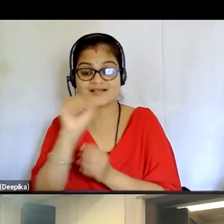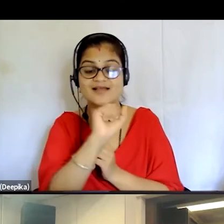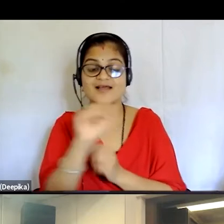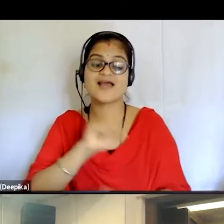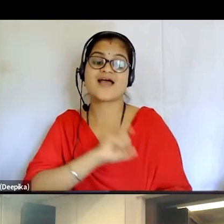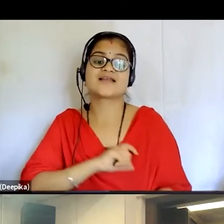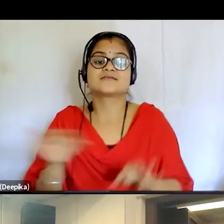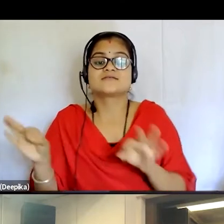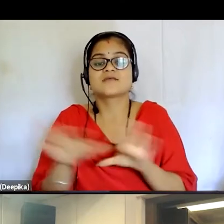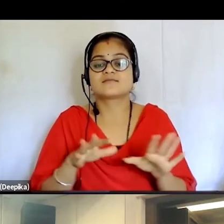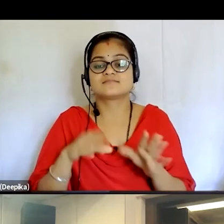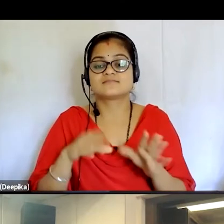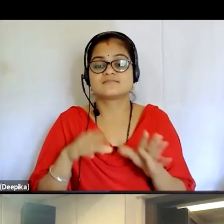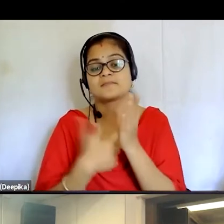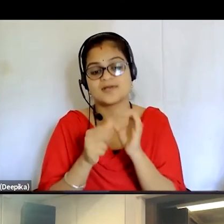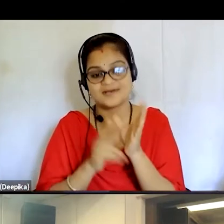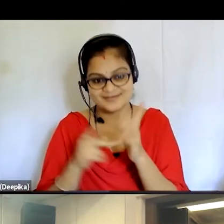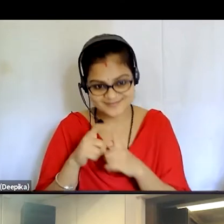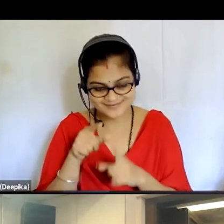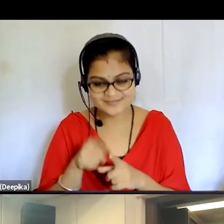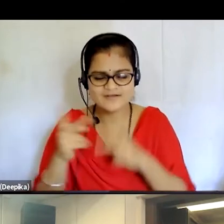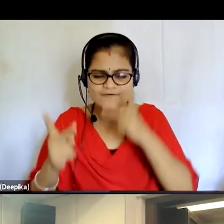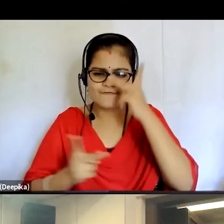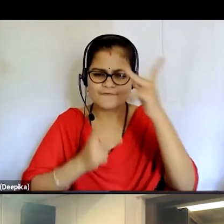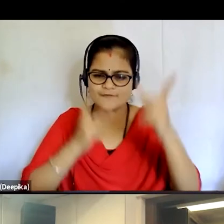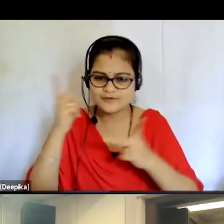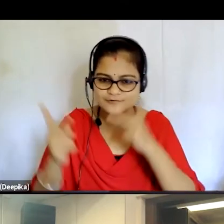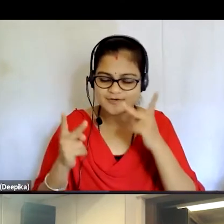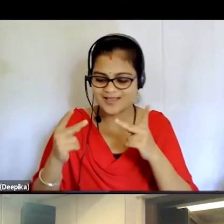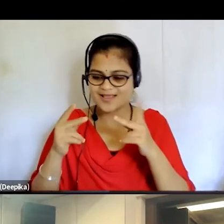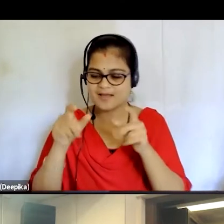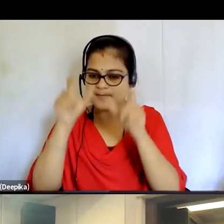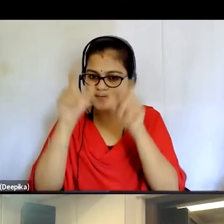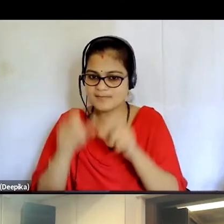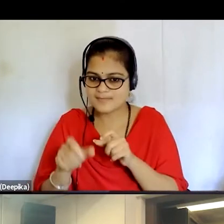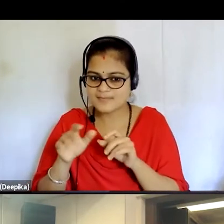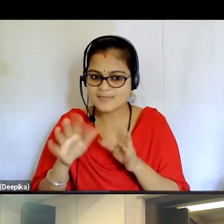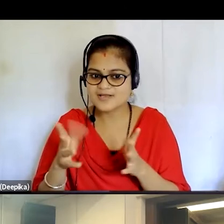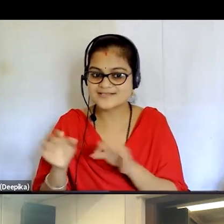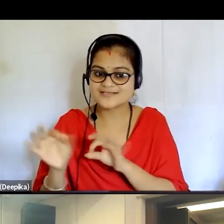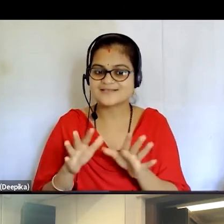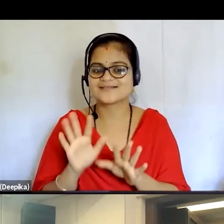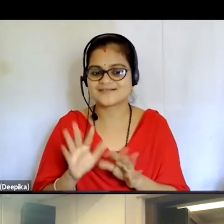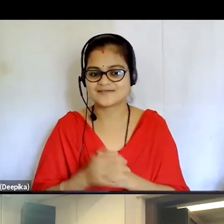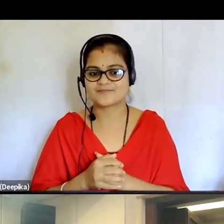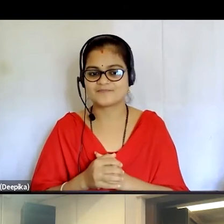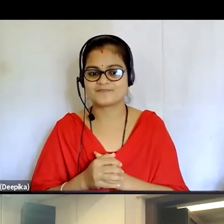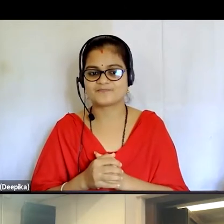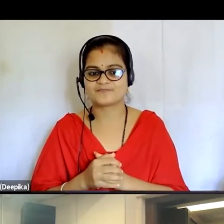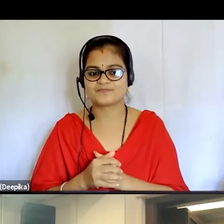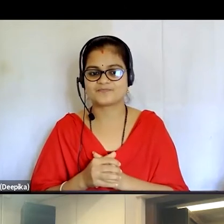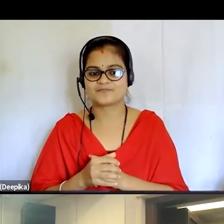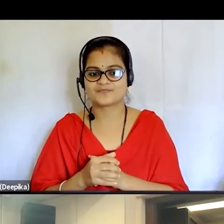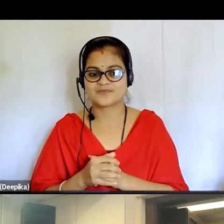So that's the first visualization of what kind of human being would the brand be if it were personified.